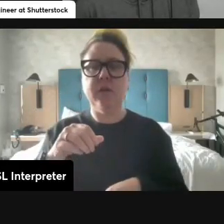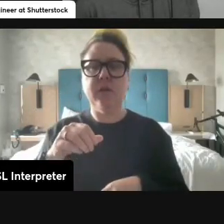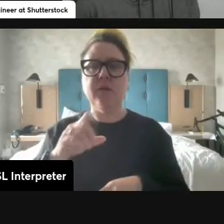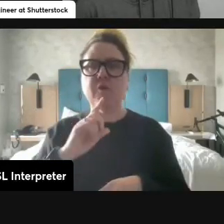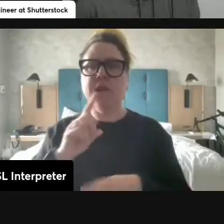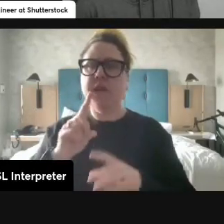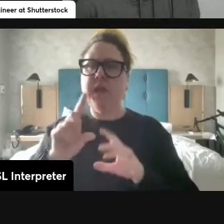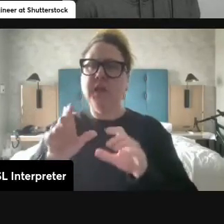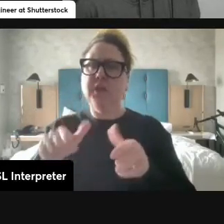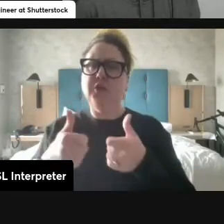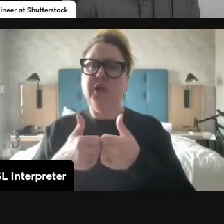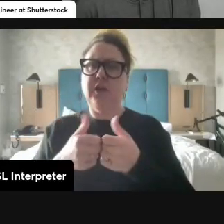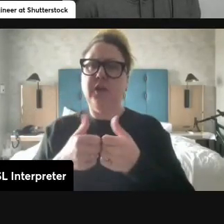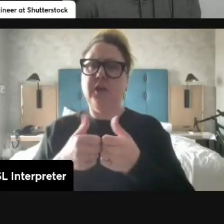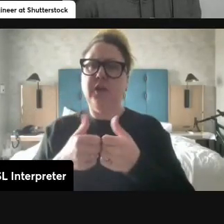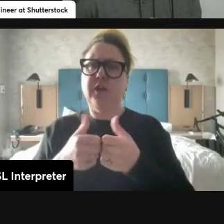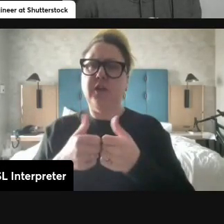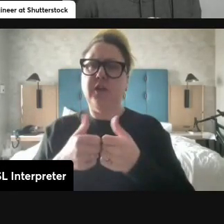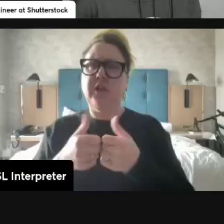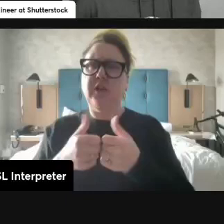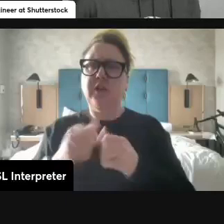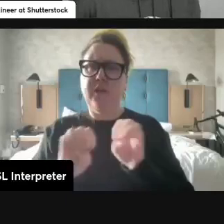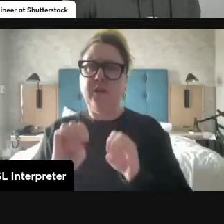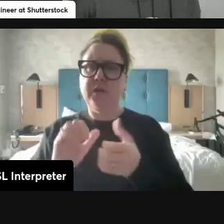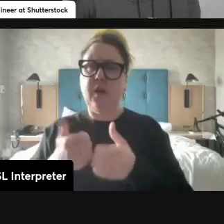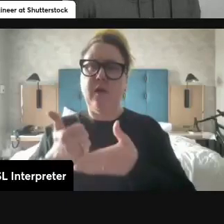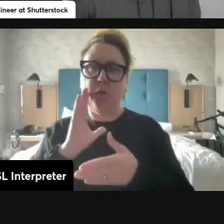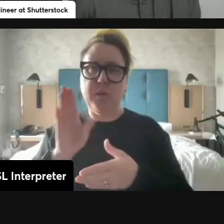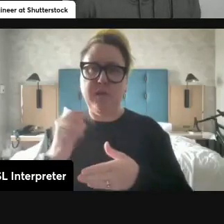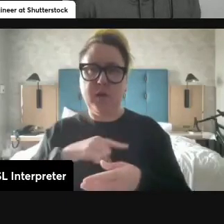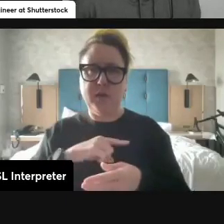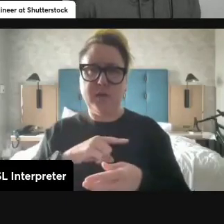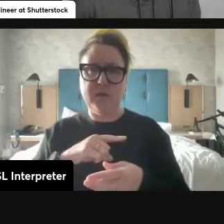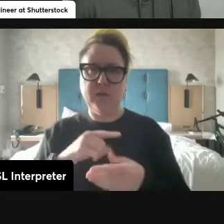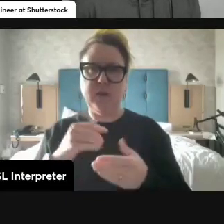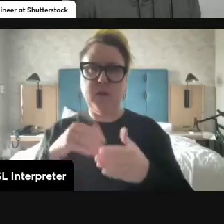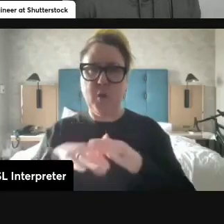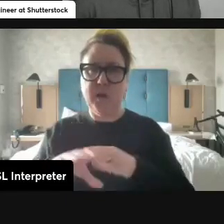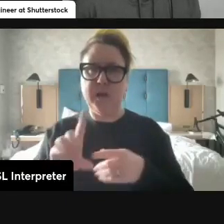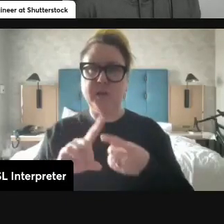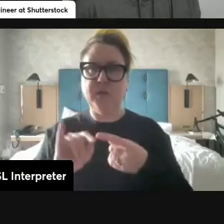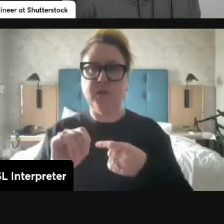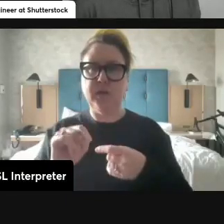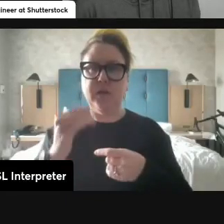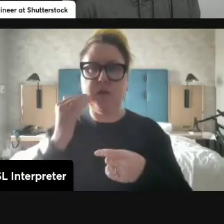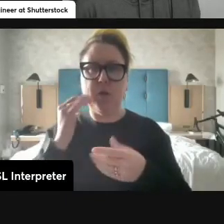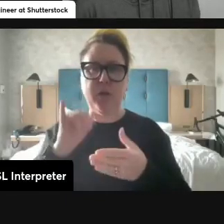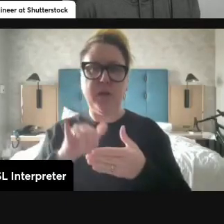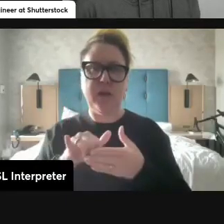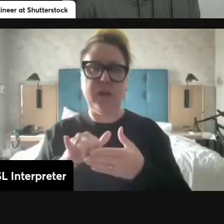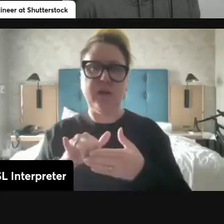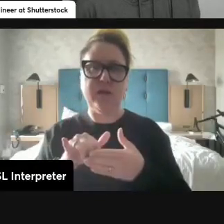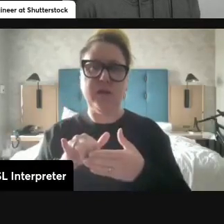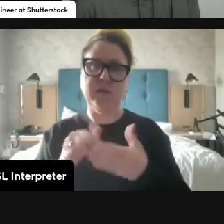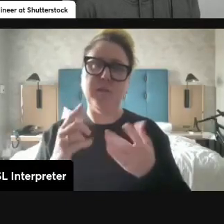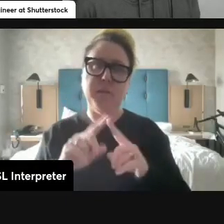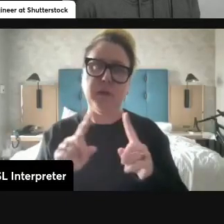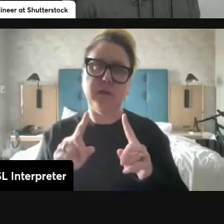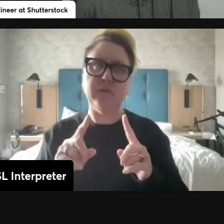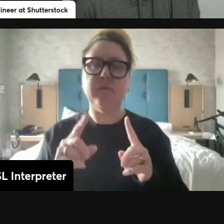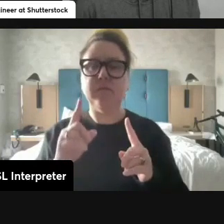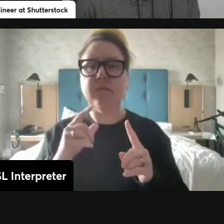evaluate how useful it will be for us. Going into it knowing that. But again, I